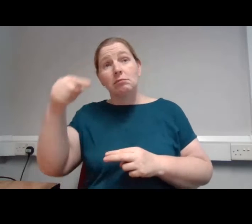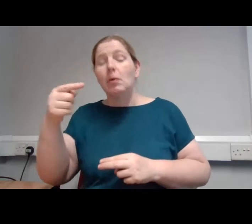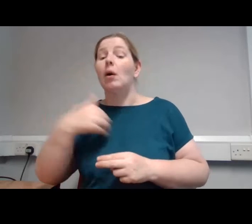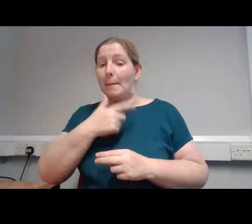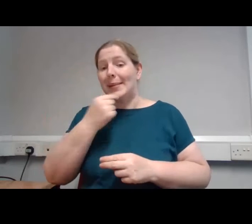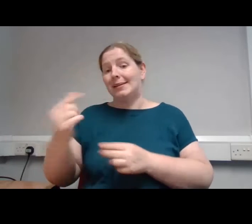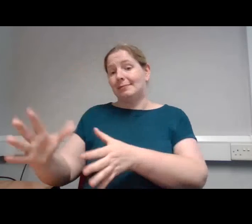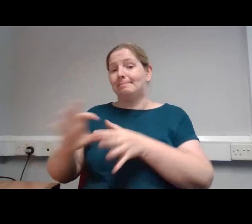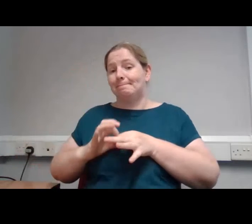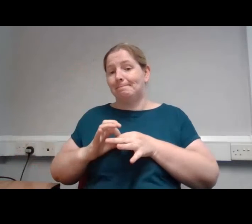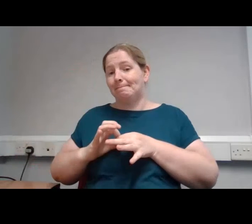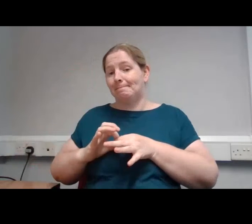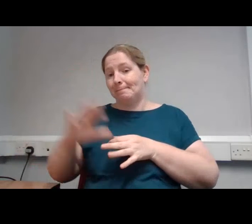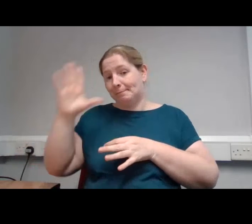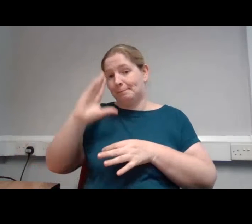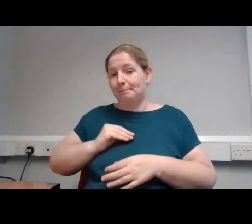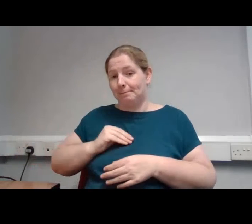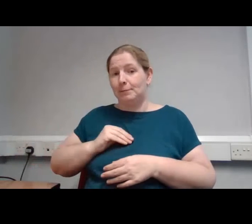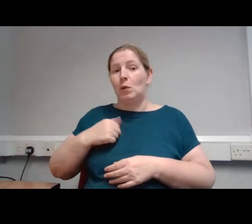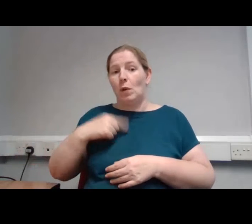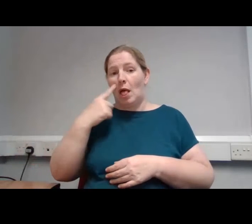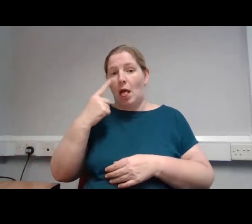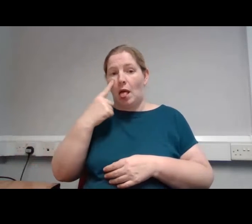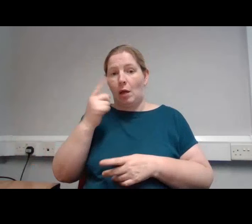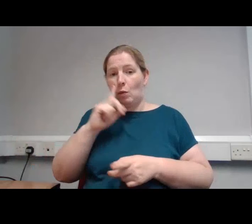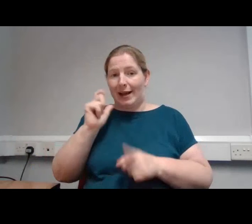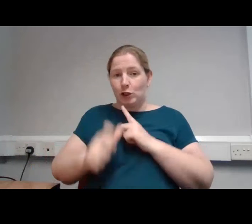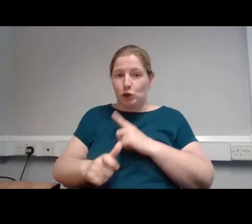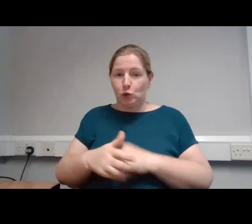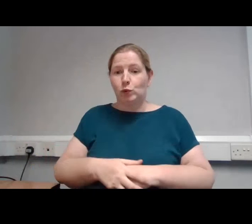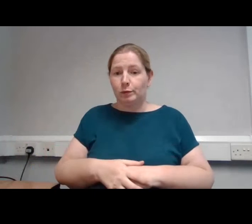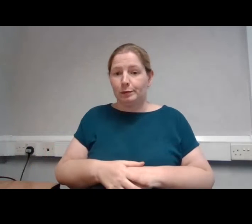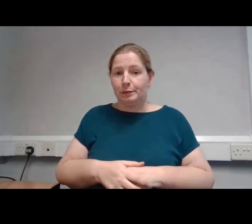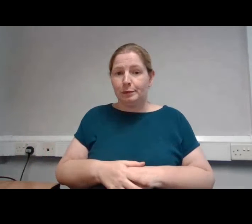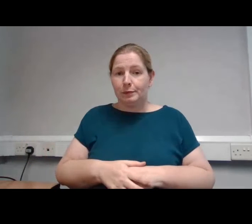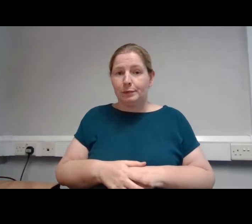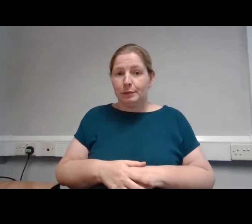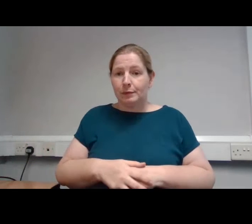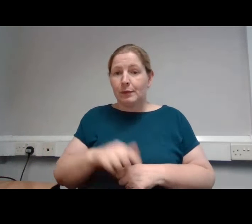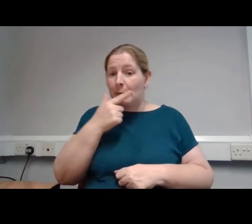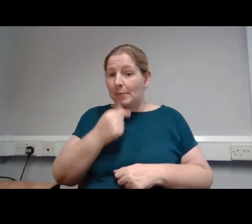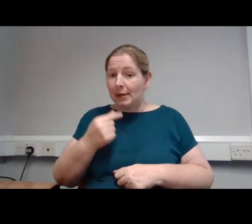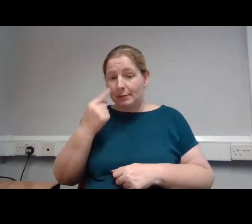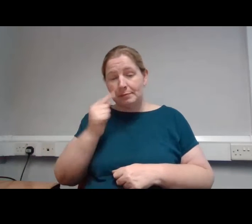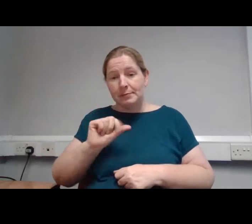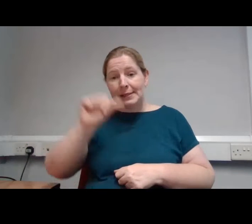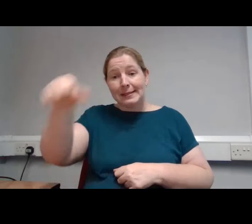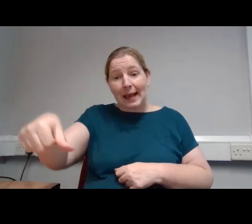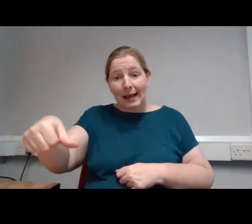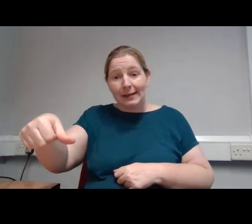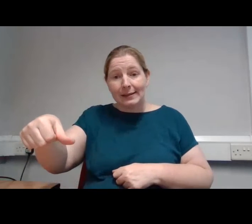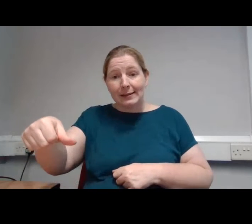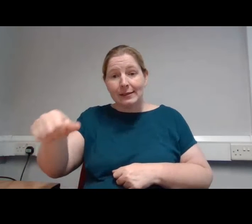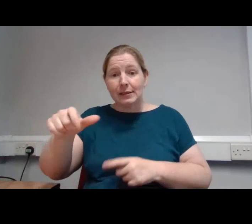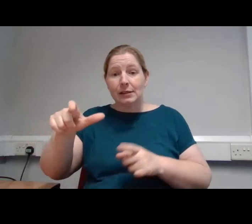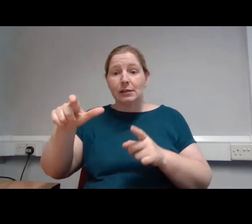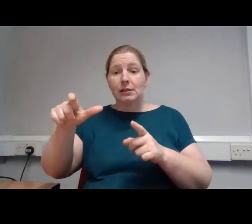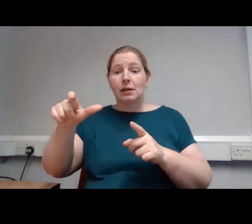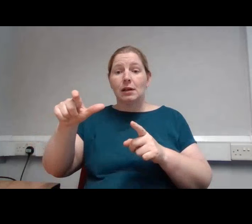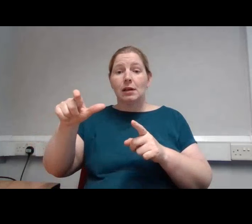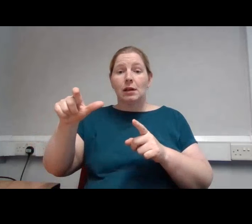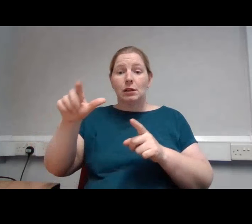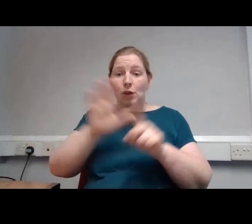for future sessions, and we'll see what we can do. Do look forward, please, to the next Derbyshire Dialogue. That is going to be on the